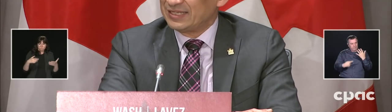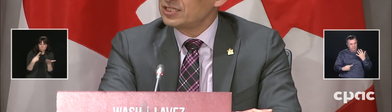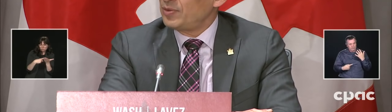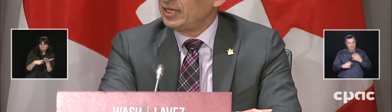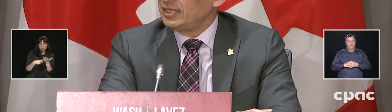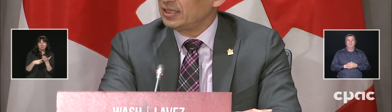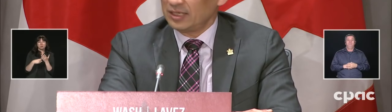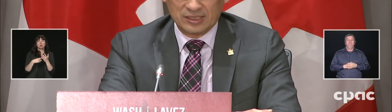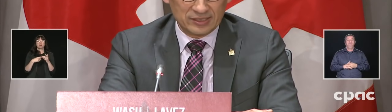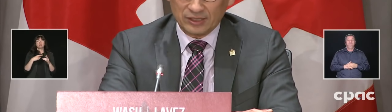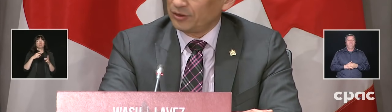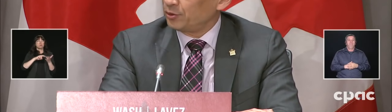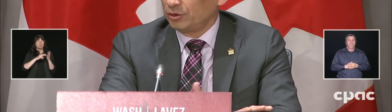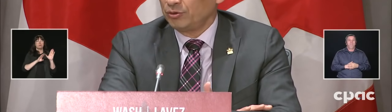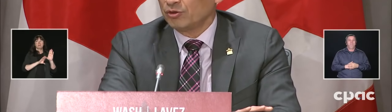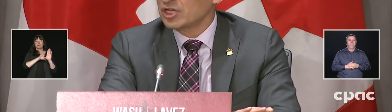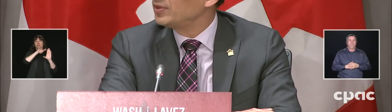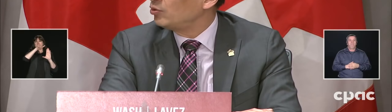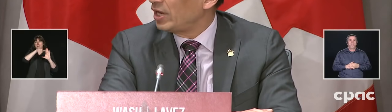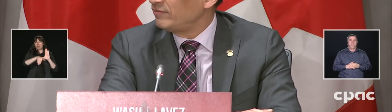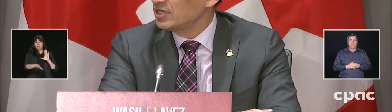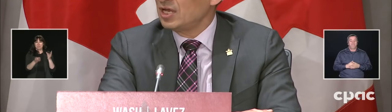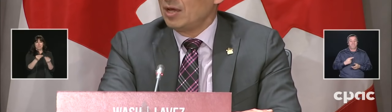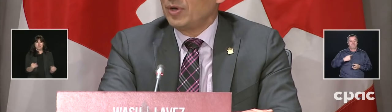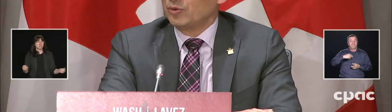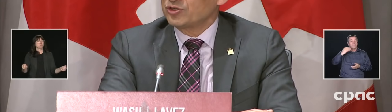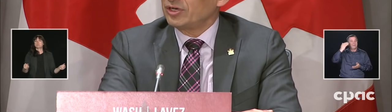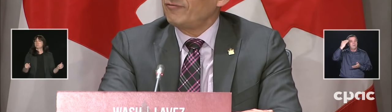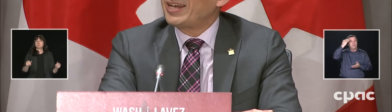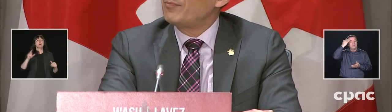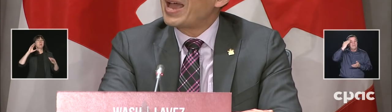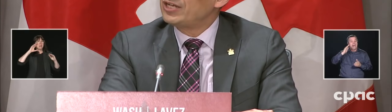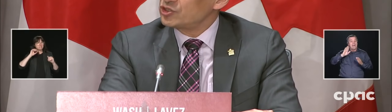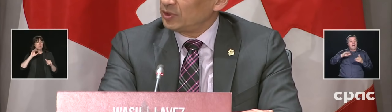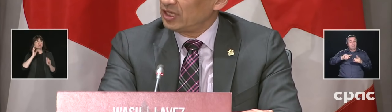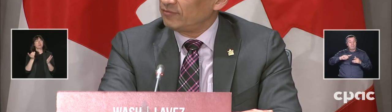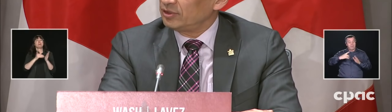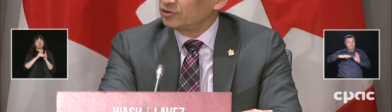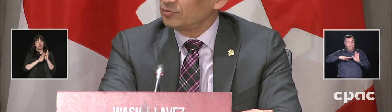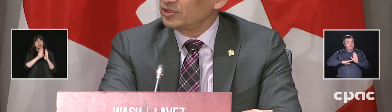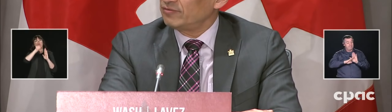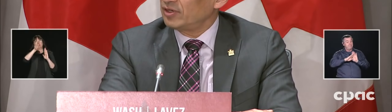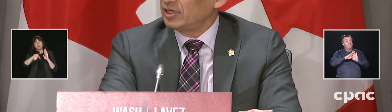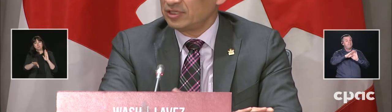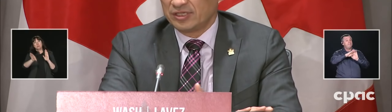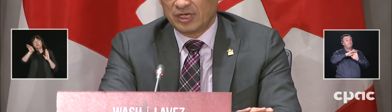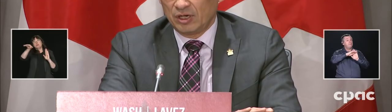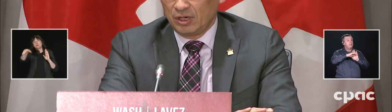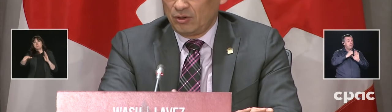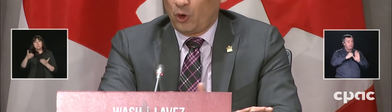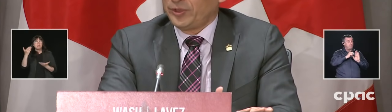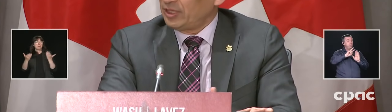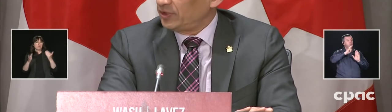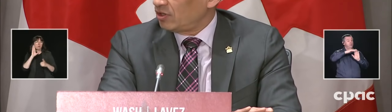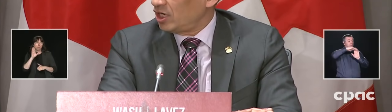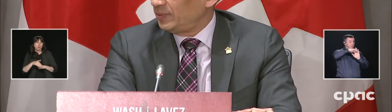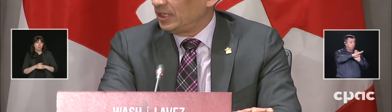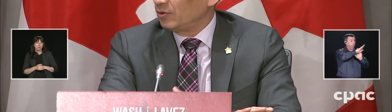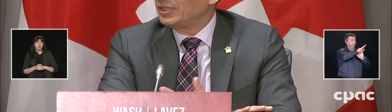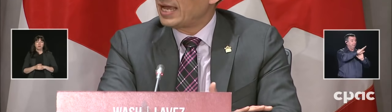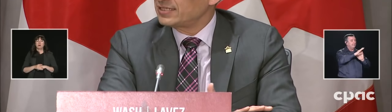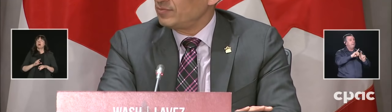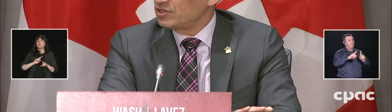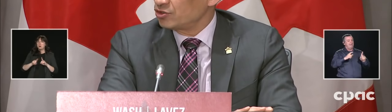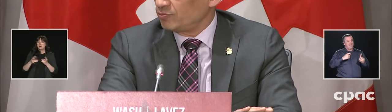We're anticipating a second, third, who knows how many waves. But we're trying to find a manageable level in terms of, as you say, opening up the